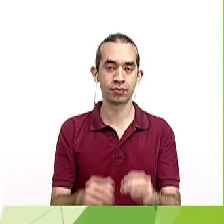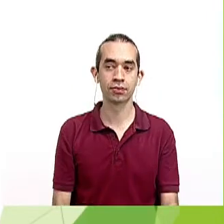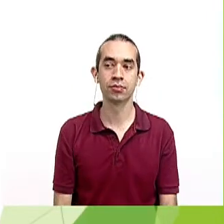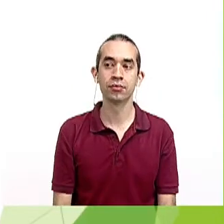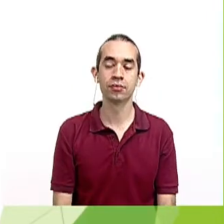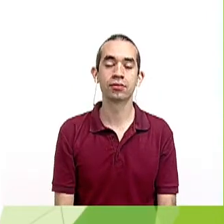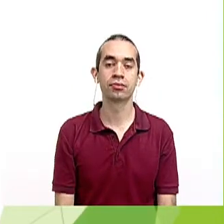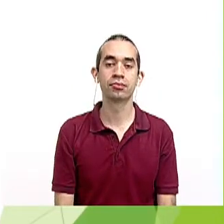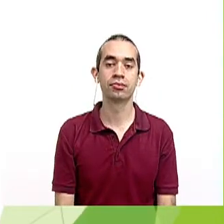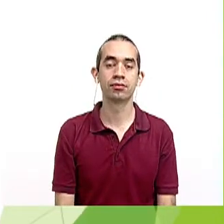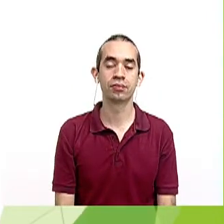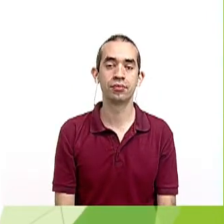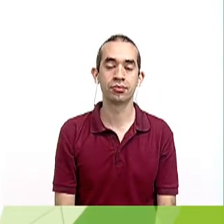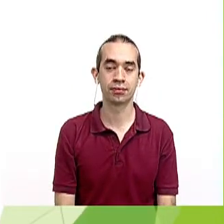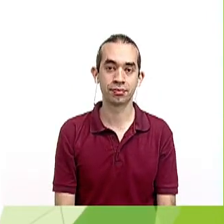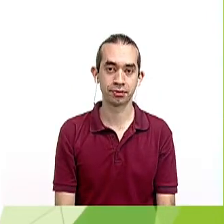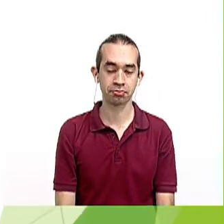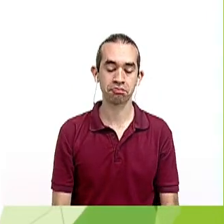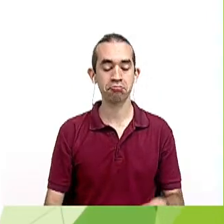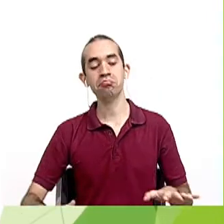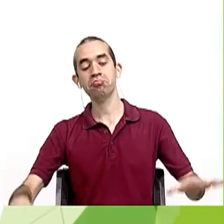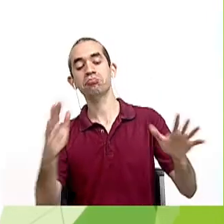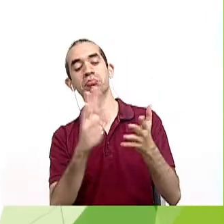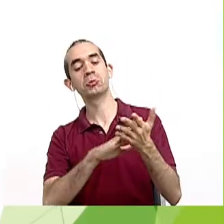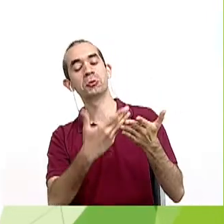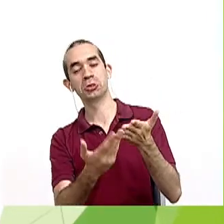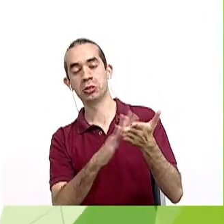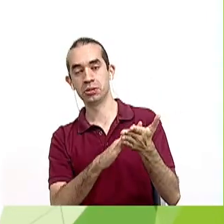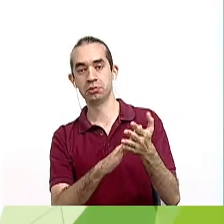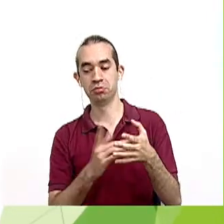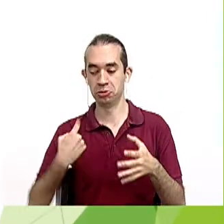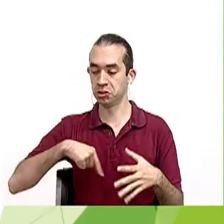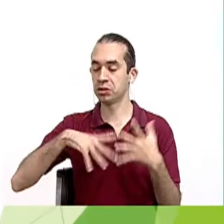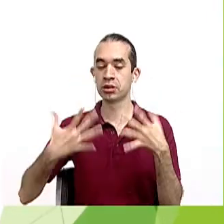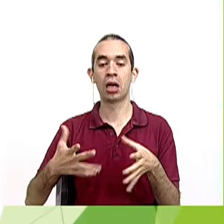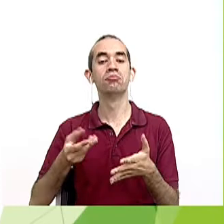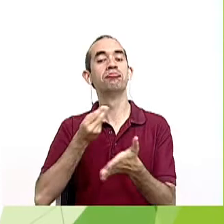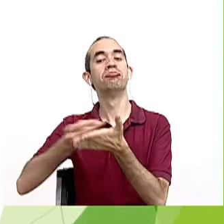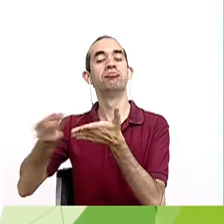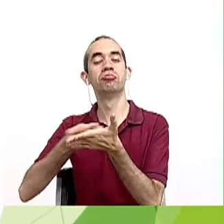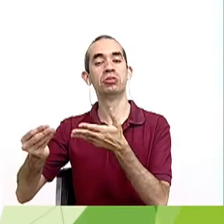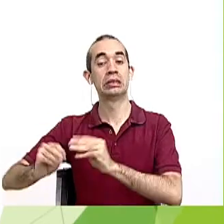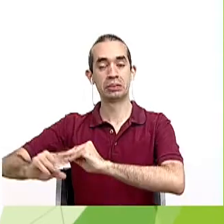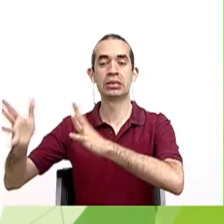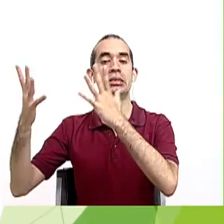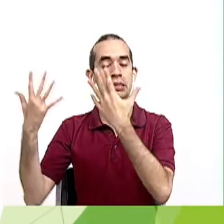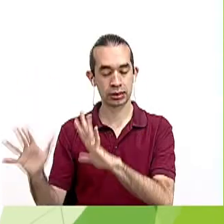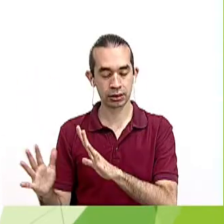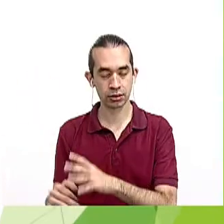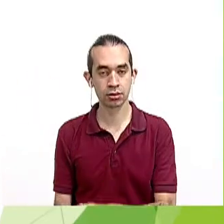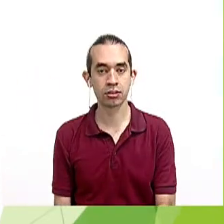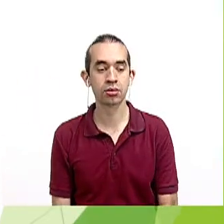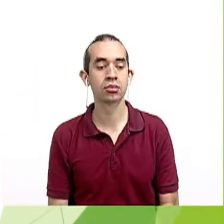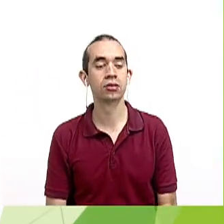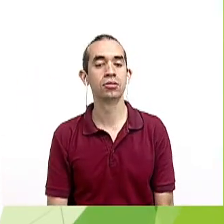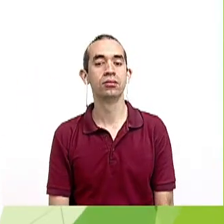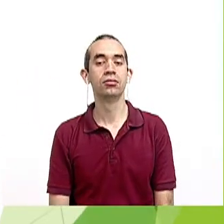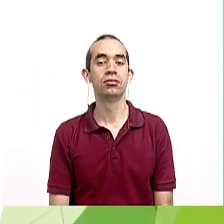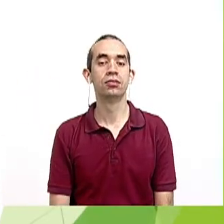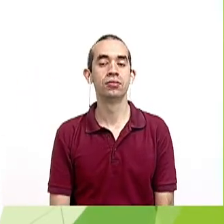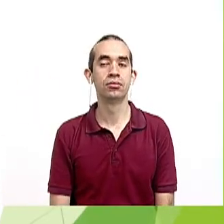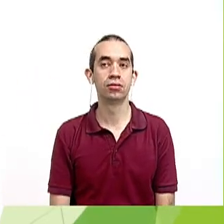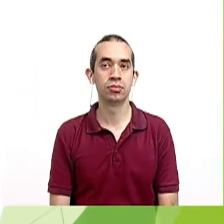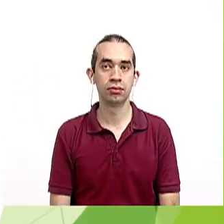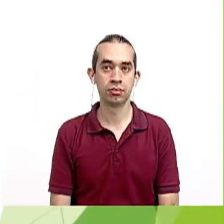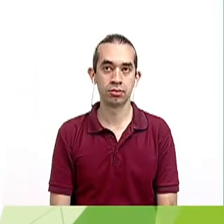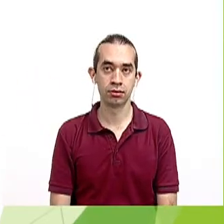Okay, this is my kitchen. We went shopping in the morning. There are 8